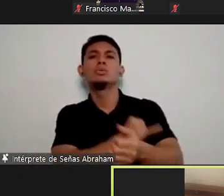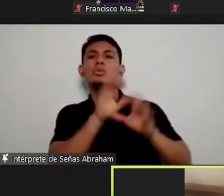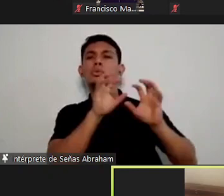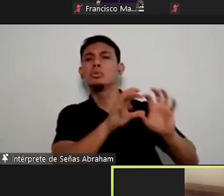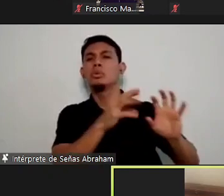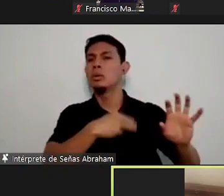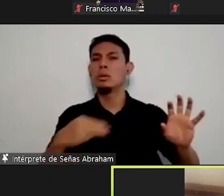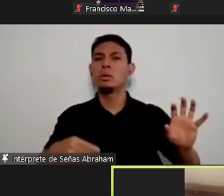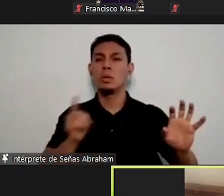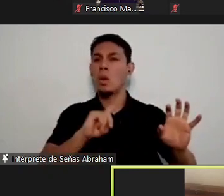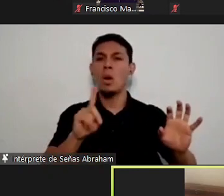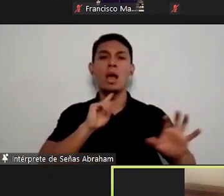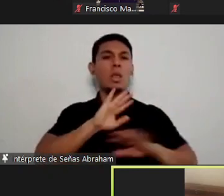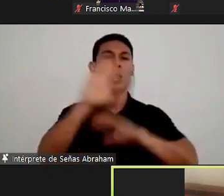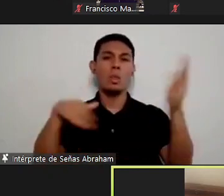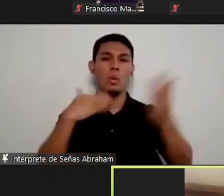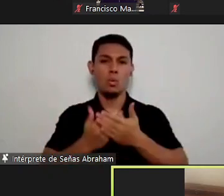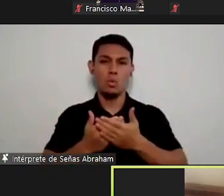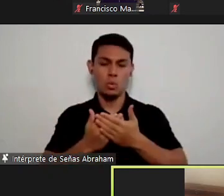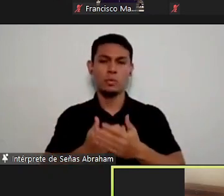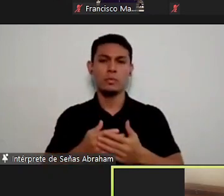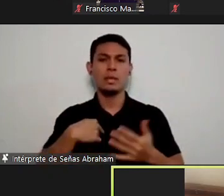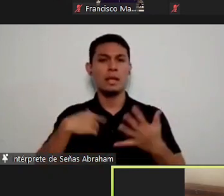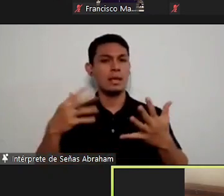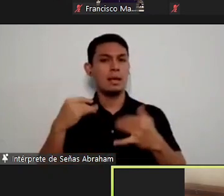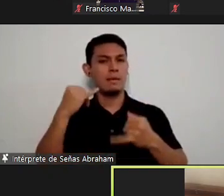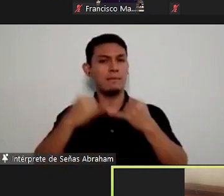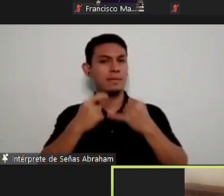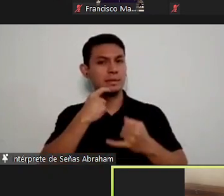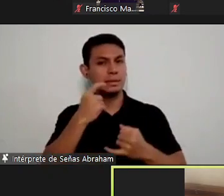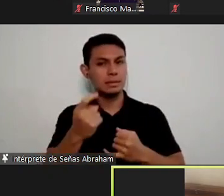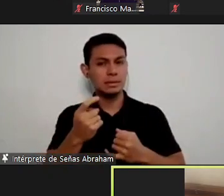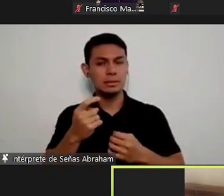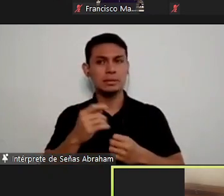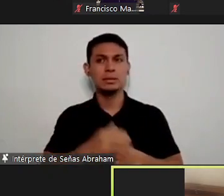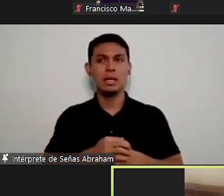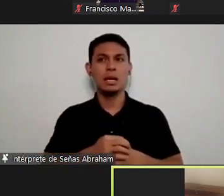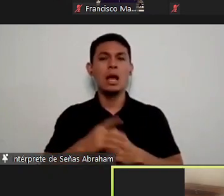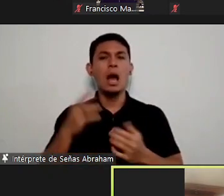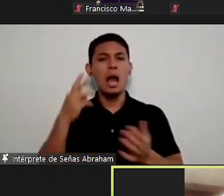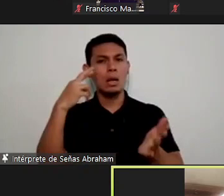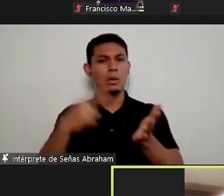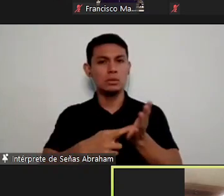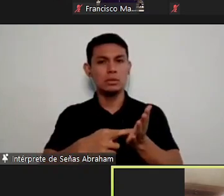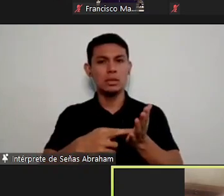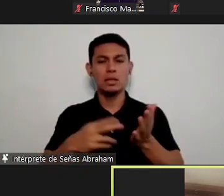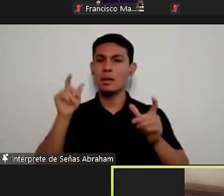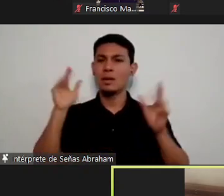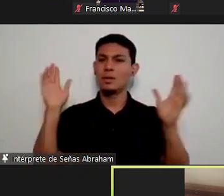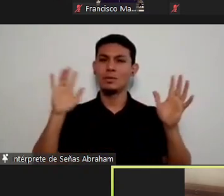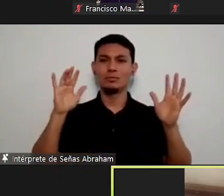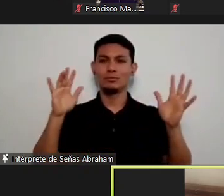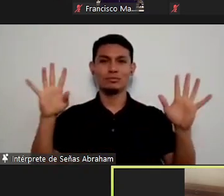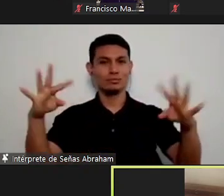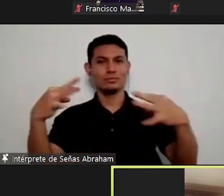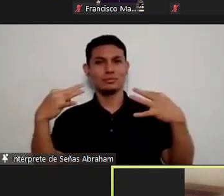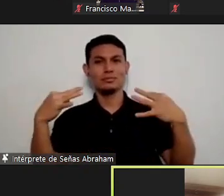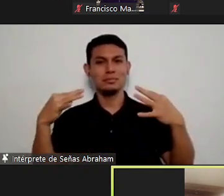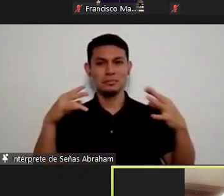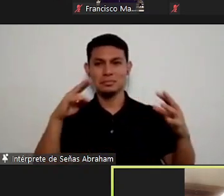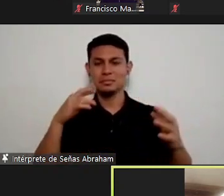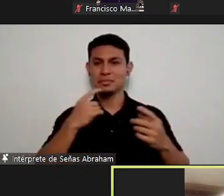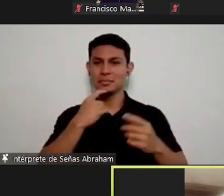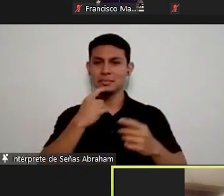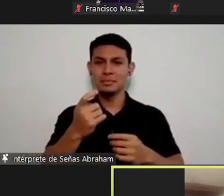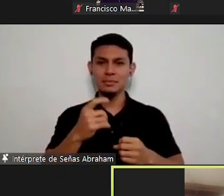are just based on one ministry or one institution it has to be done by everyone is a